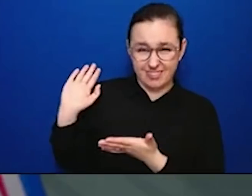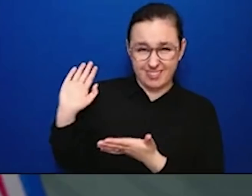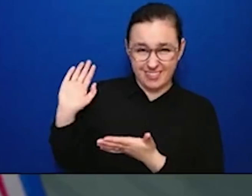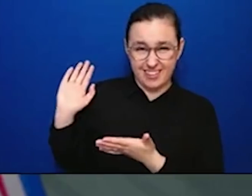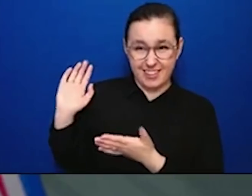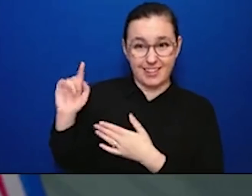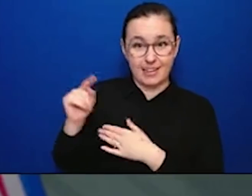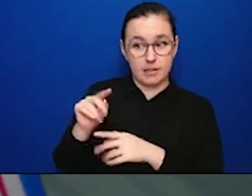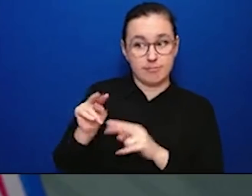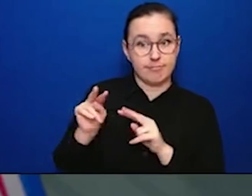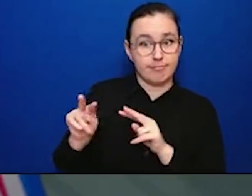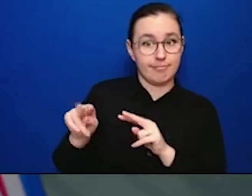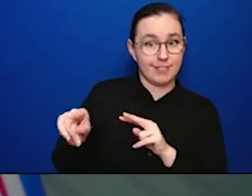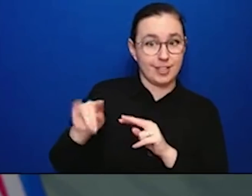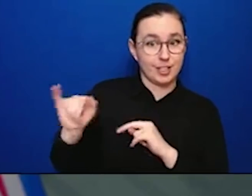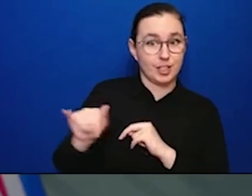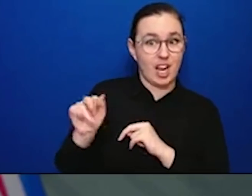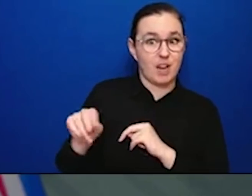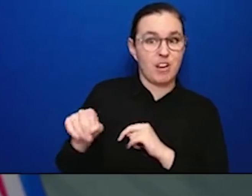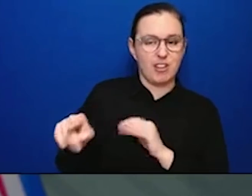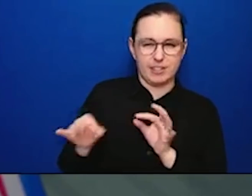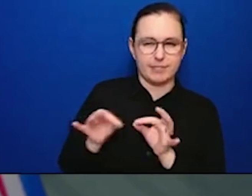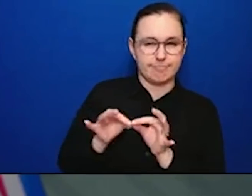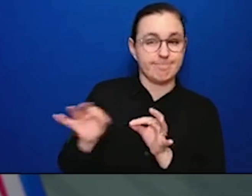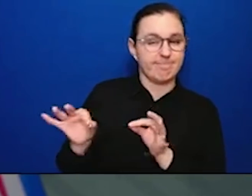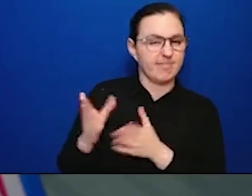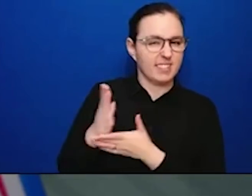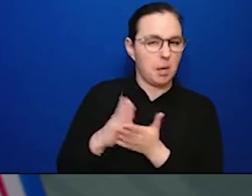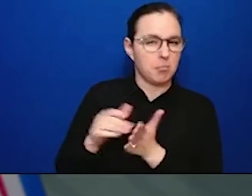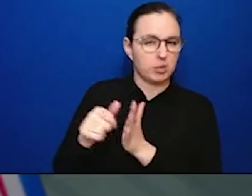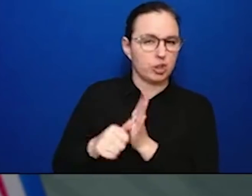prepare, that we were going to delay non-urgent